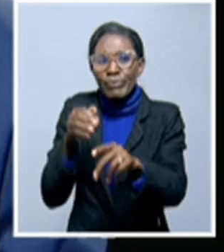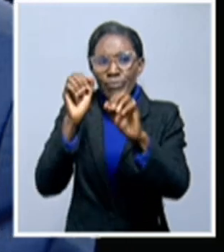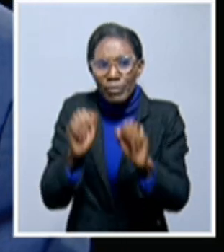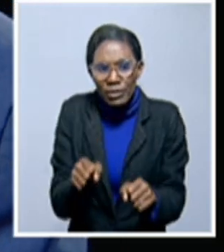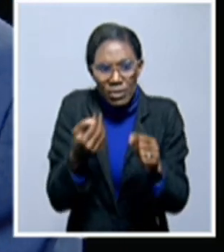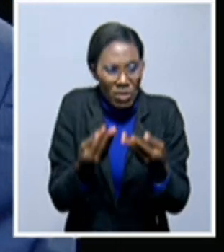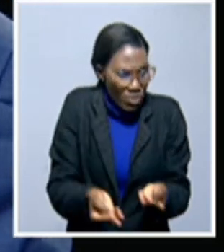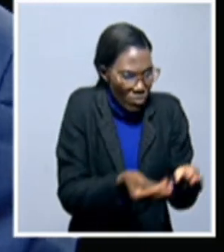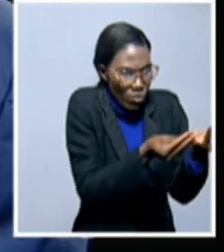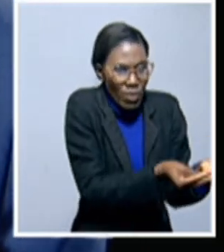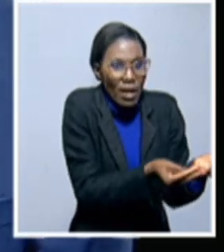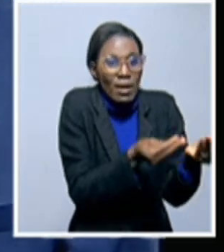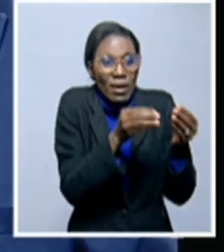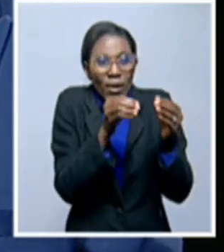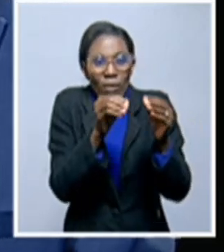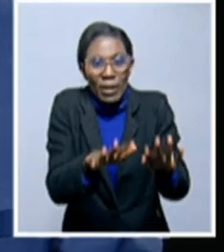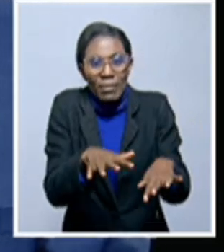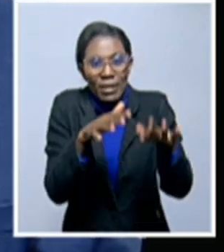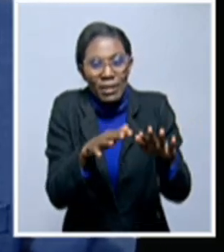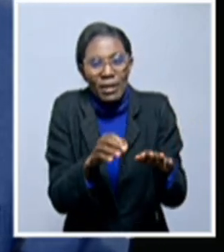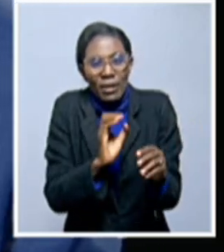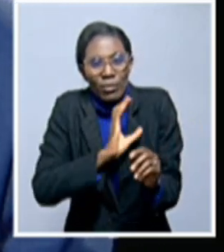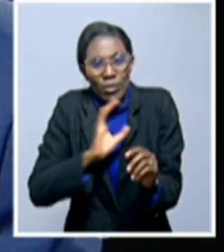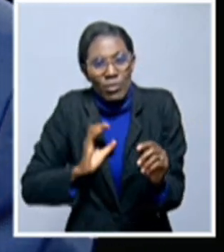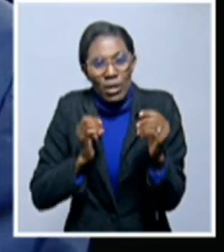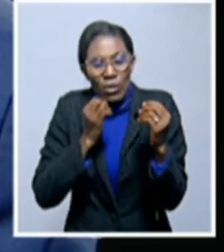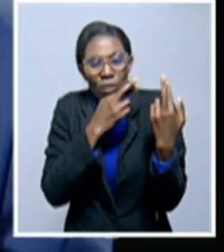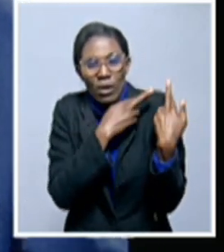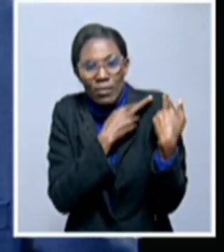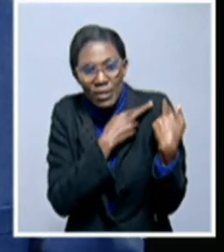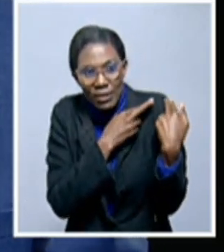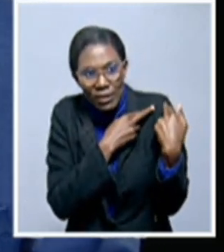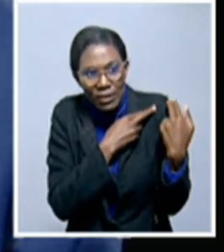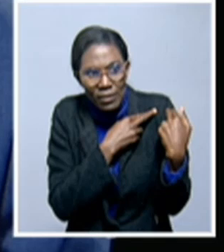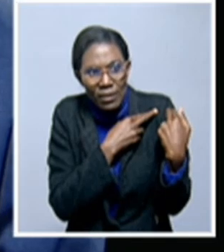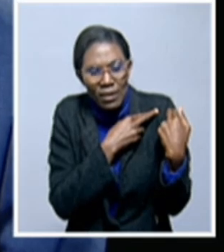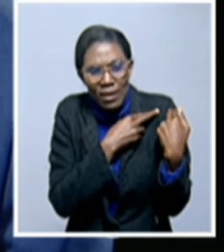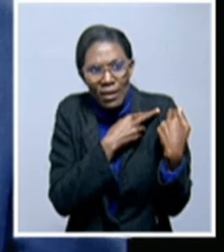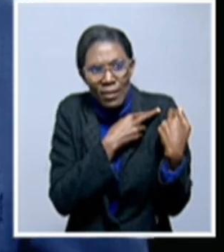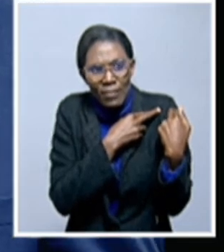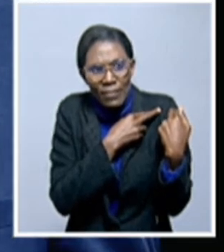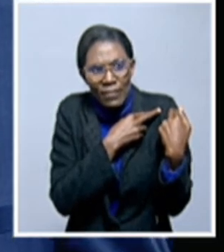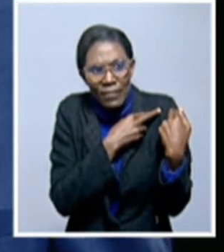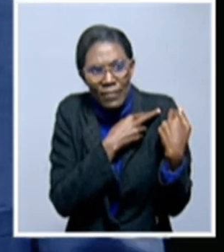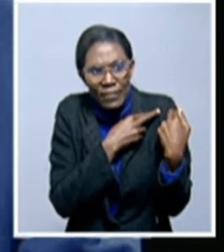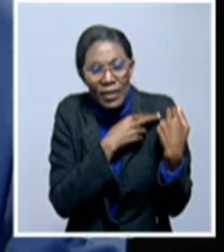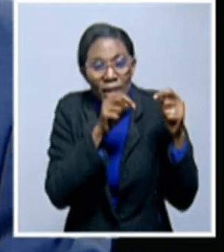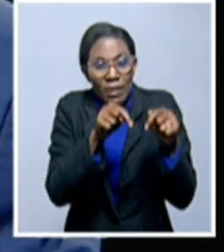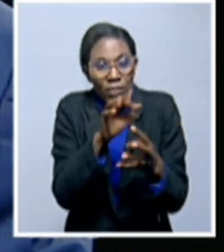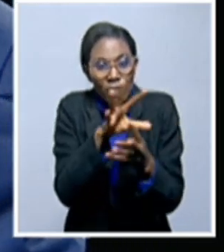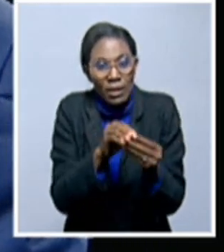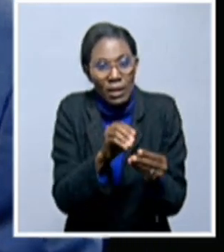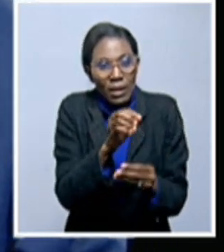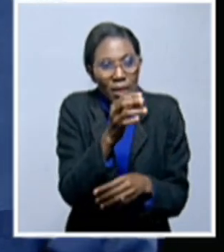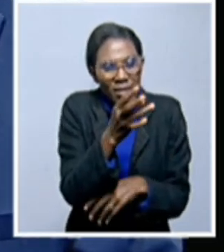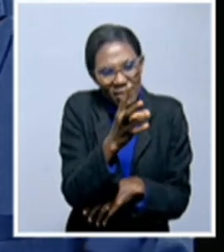referred to a parliamentary standing committee, depending on what the motion is actually addressing or trying or wishing to address. So, in total, we have about